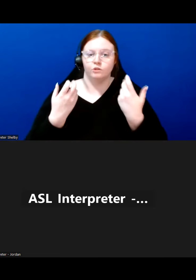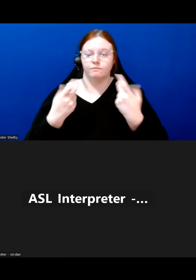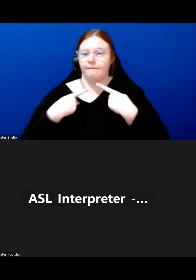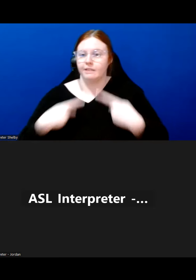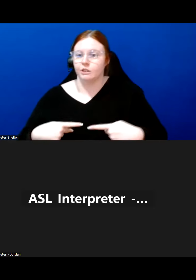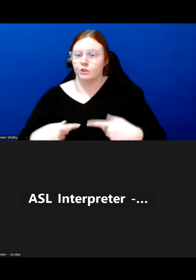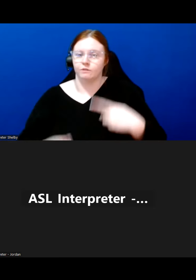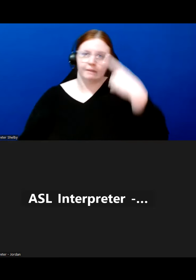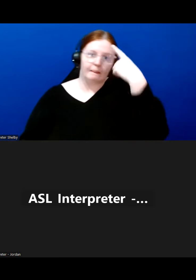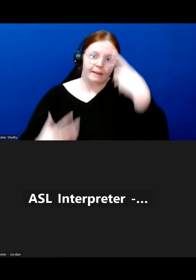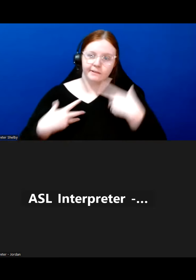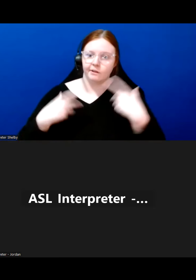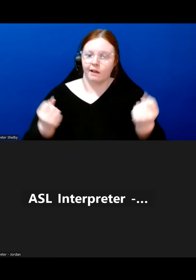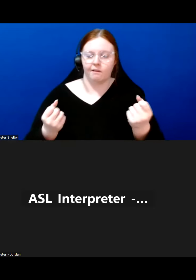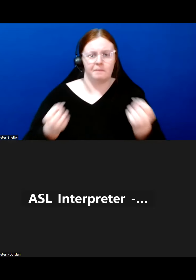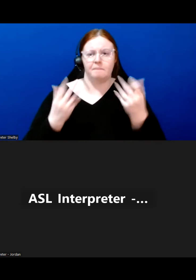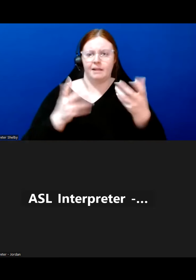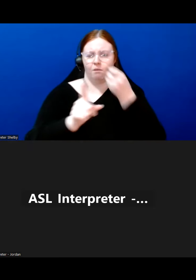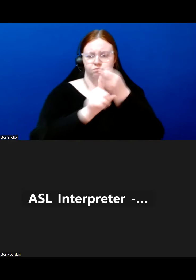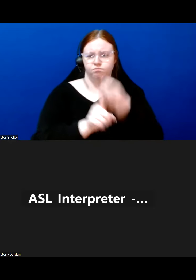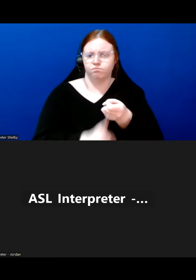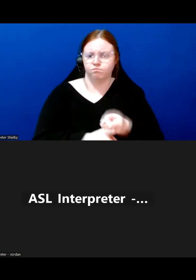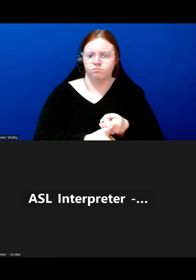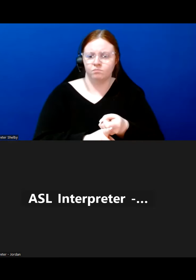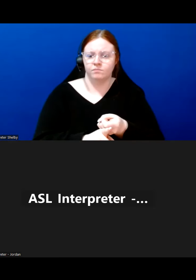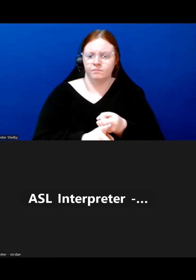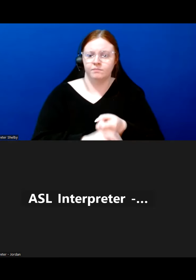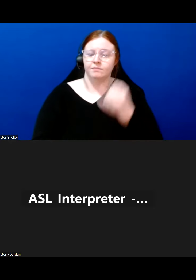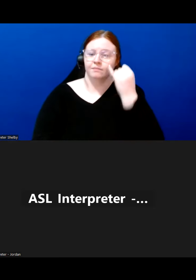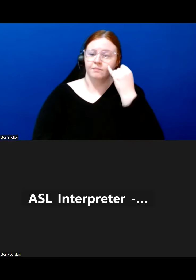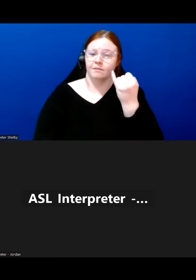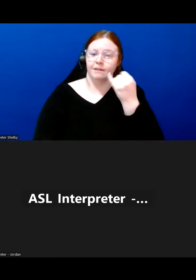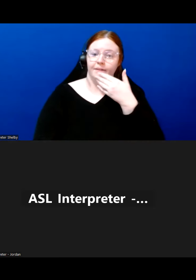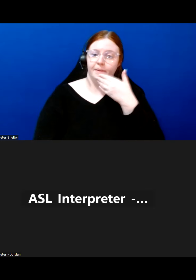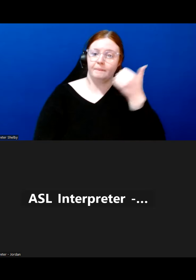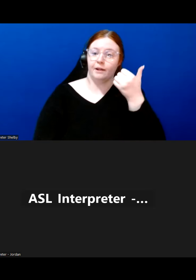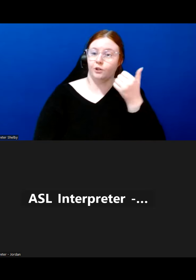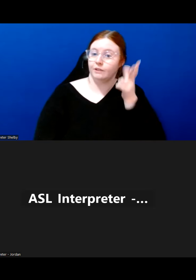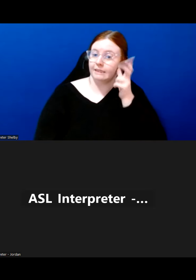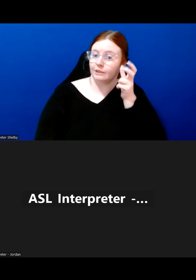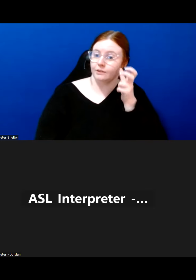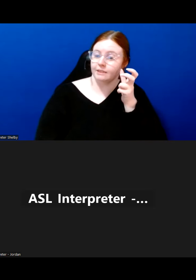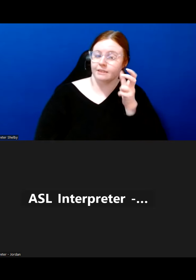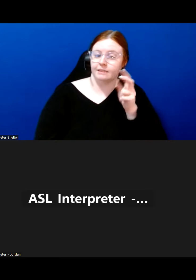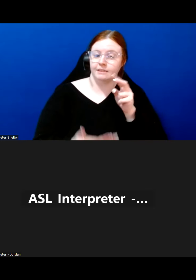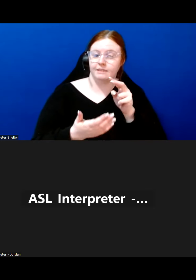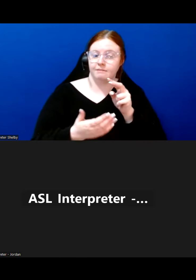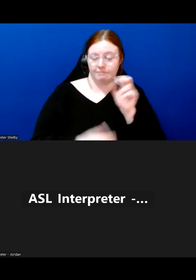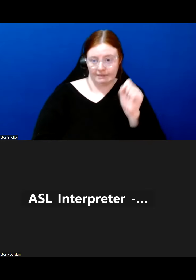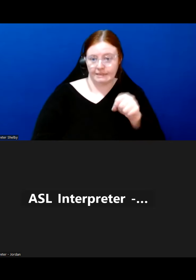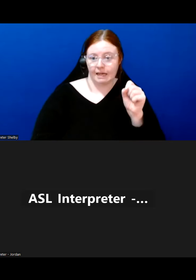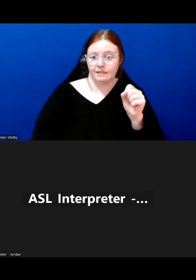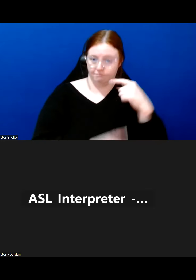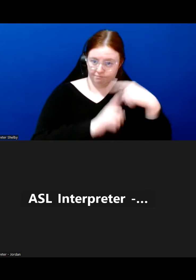well-being, so many different ways. Better hearing is not just better hearing, but it has so many other